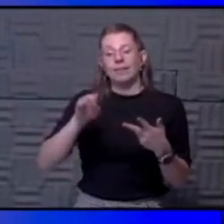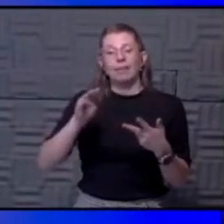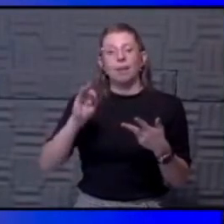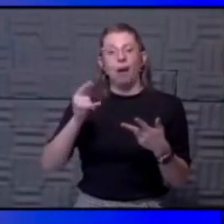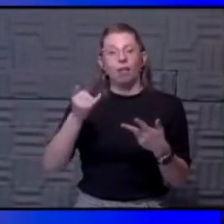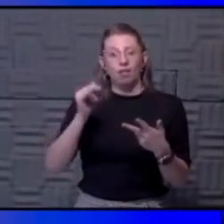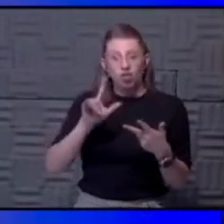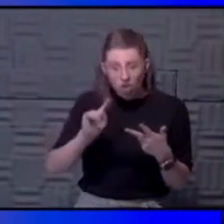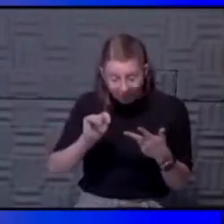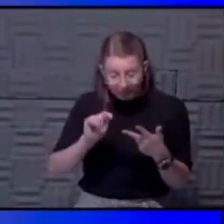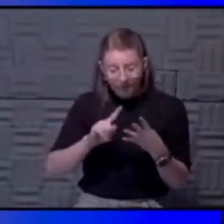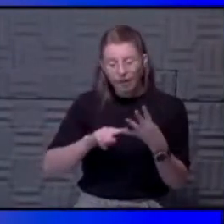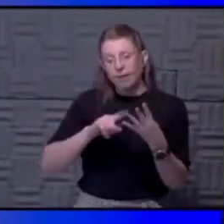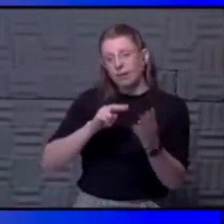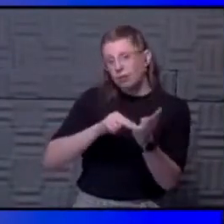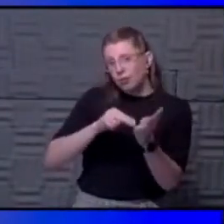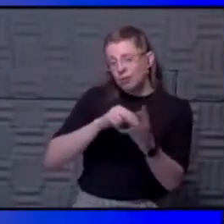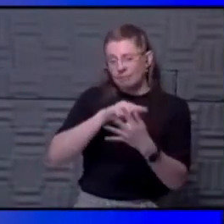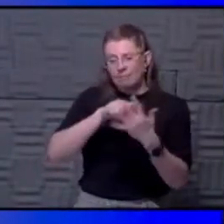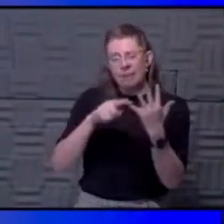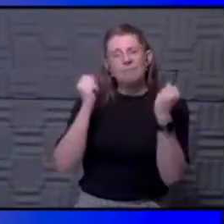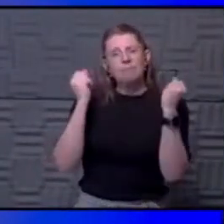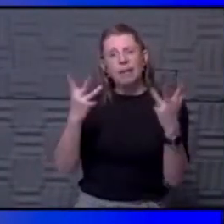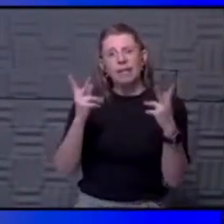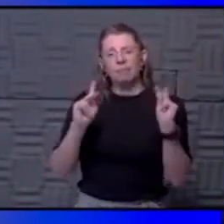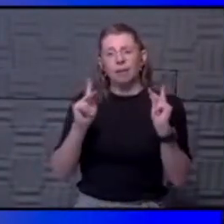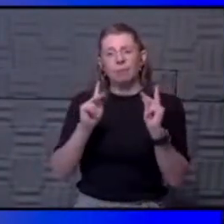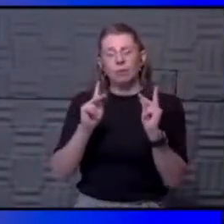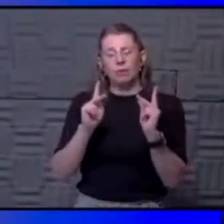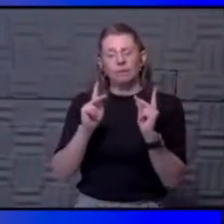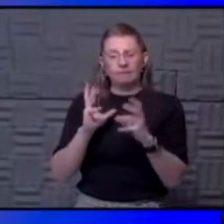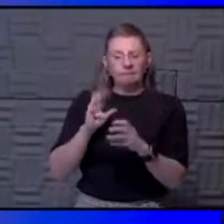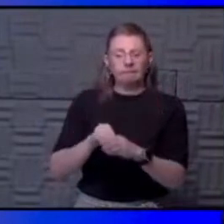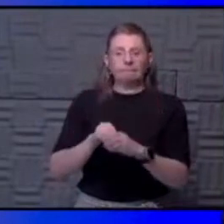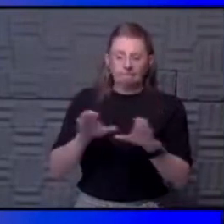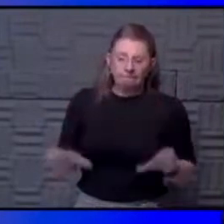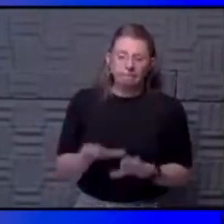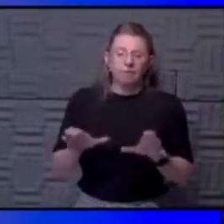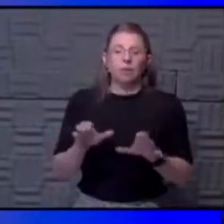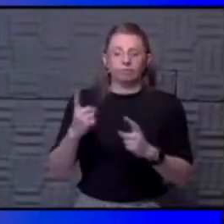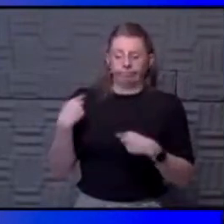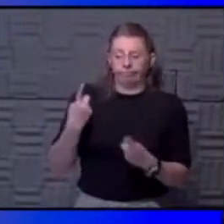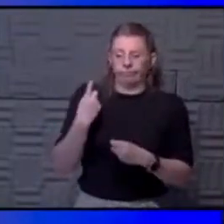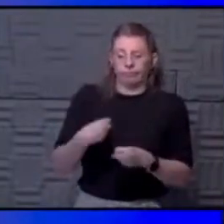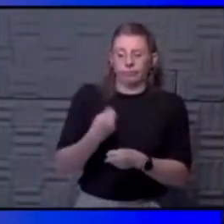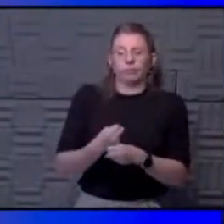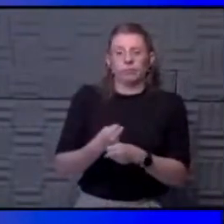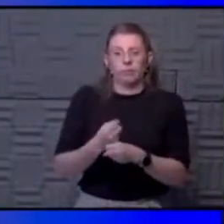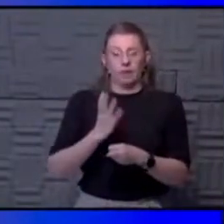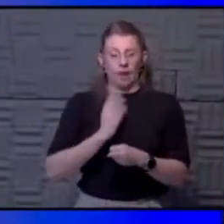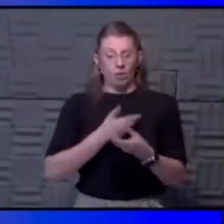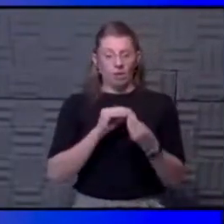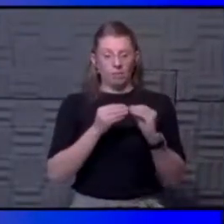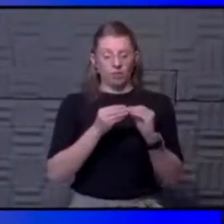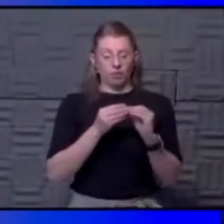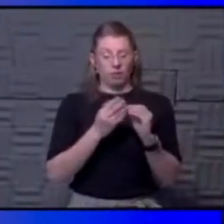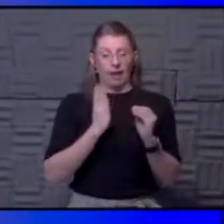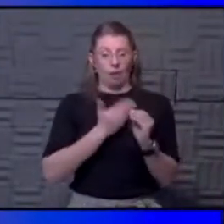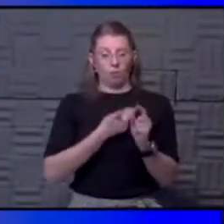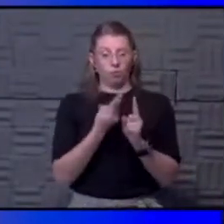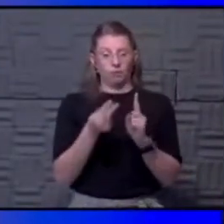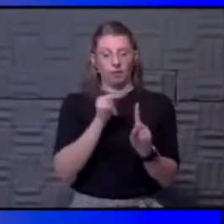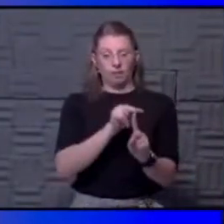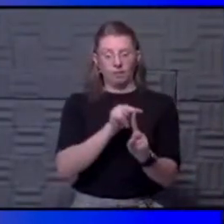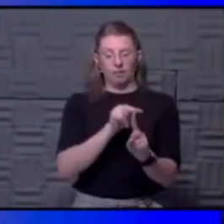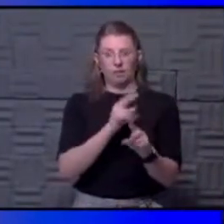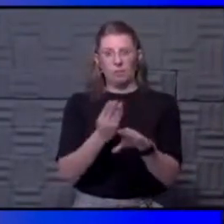just countless groups who have really committed so much over the last year. The numbers that we shared today talk about our perspective, but leave out so many. And